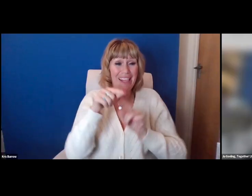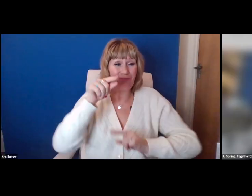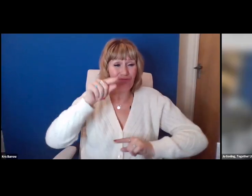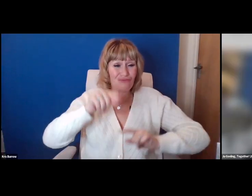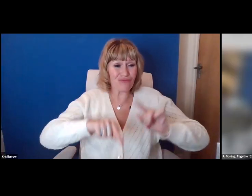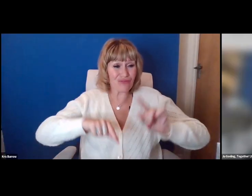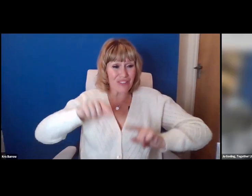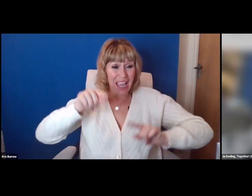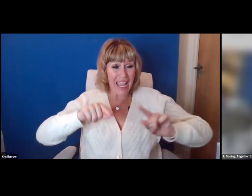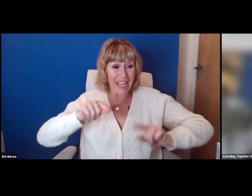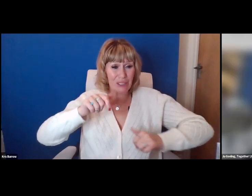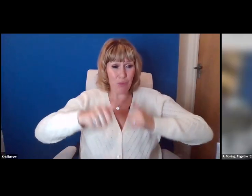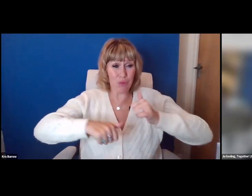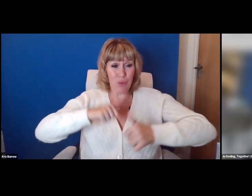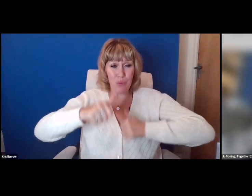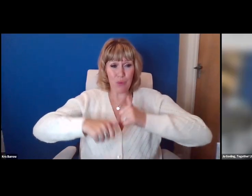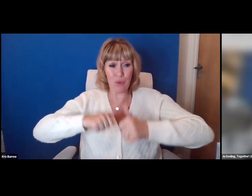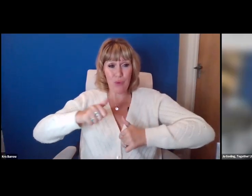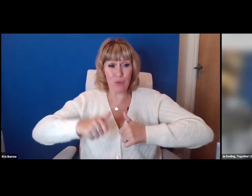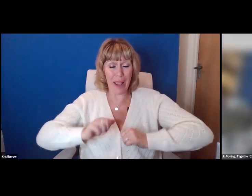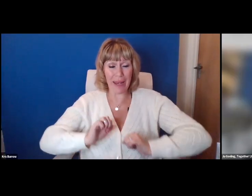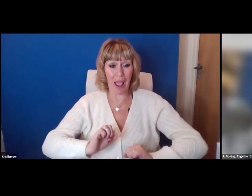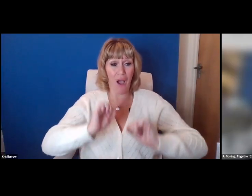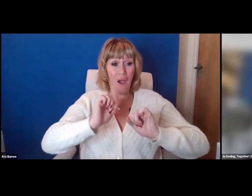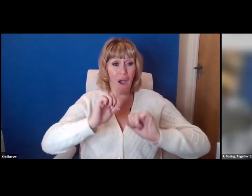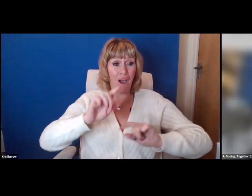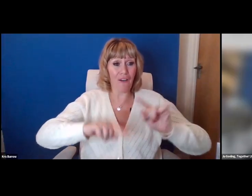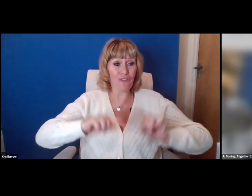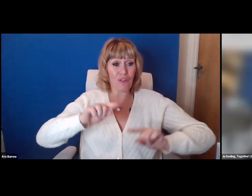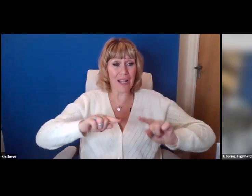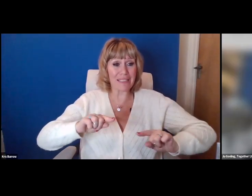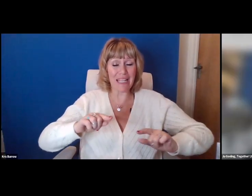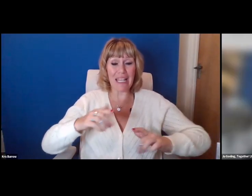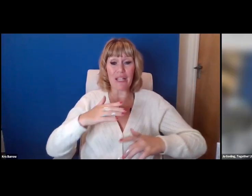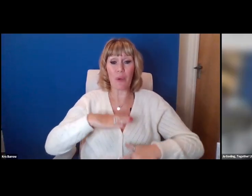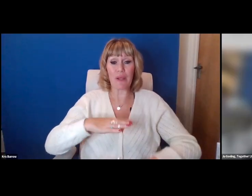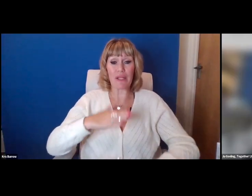and in all of our variety. So I'd just like to